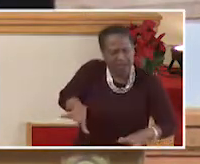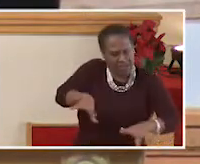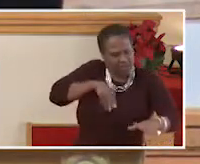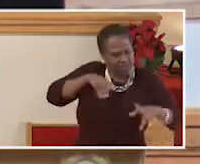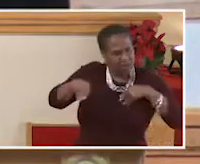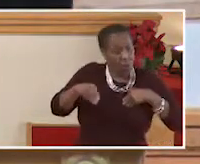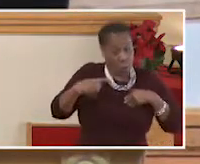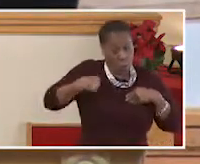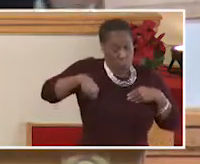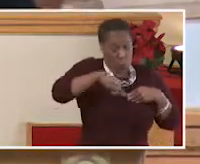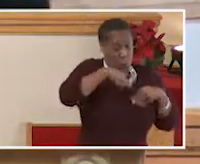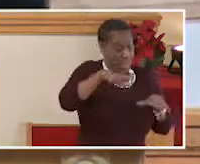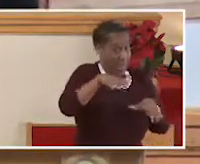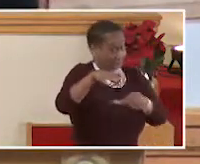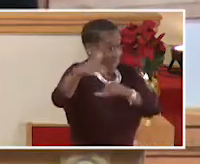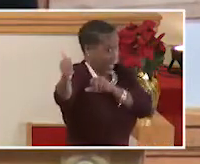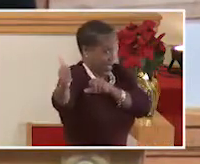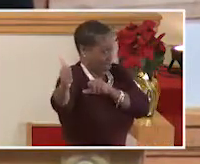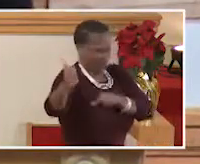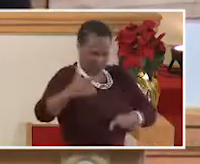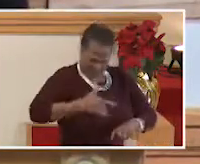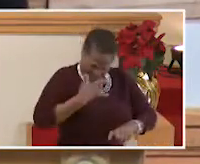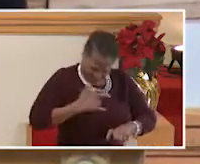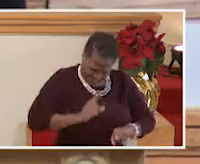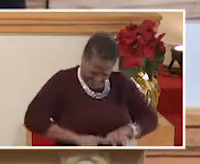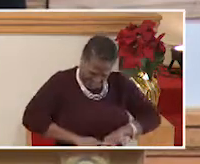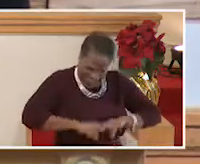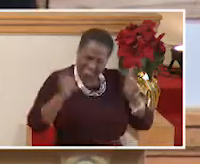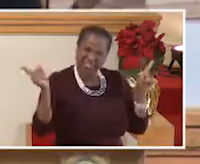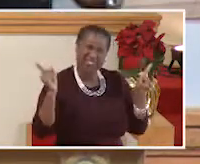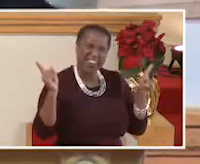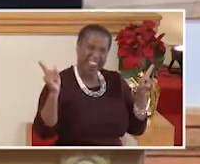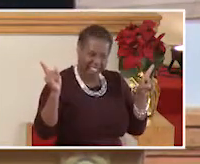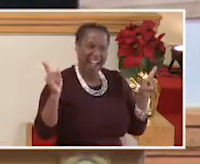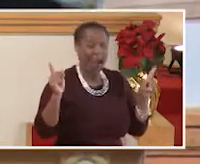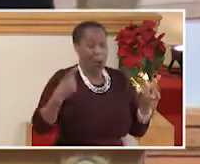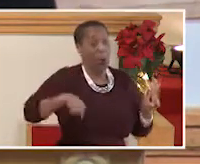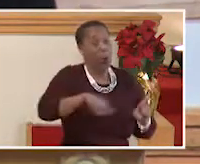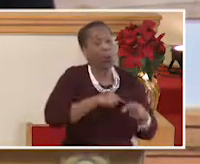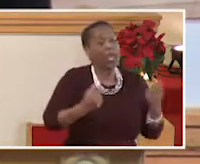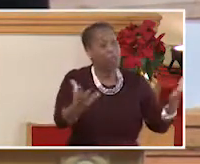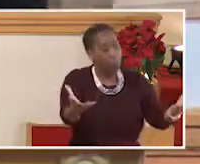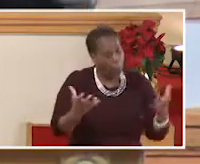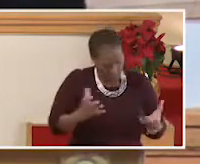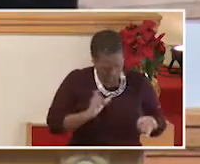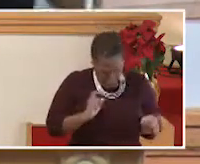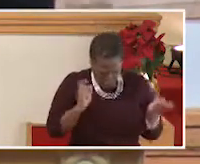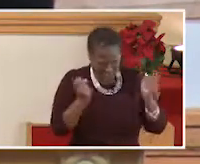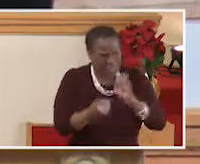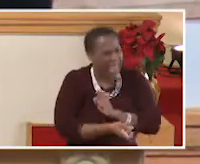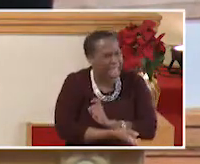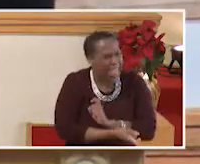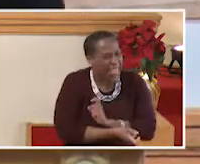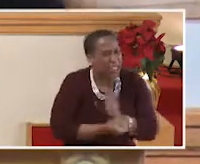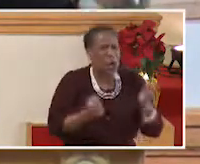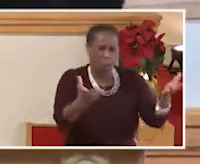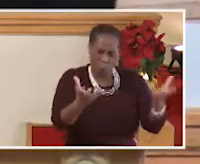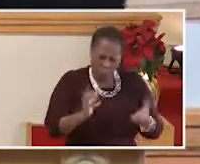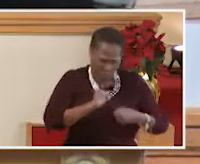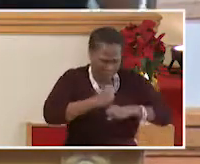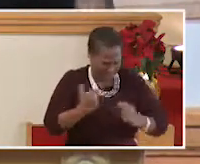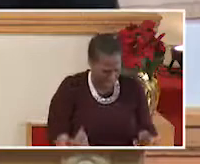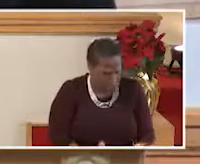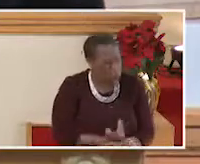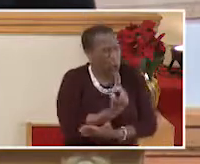we will be a little different from how we came in here, God. We want to be changed and made new, God, and we